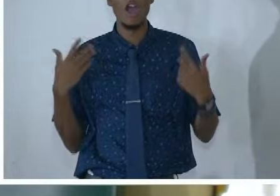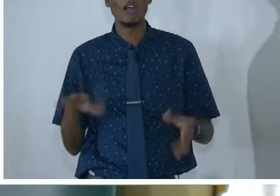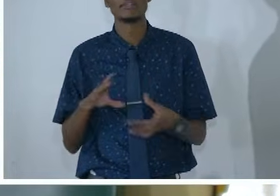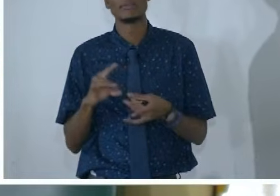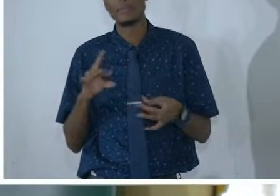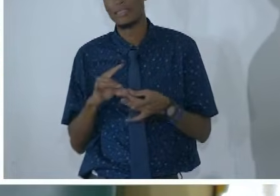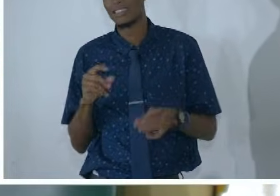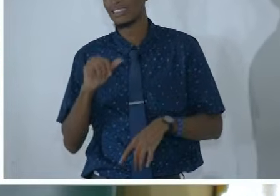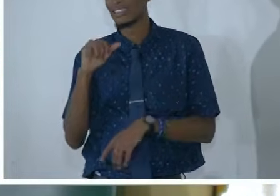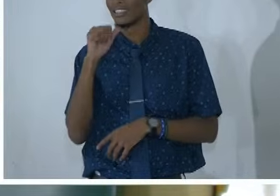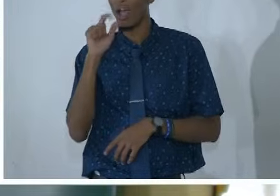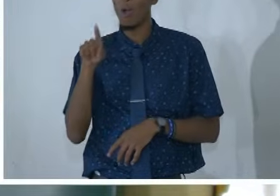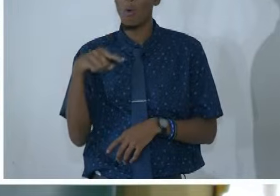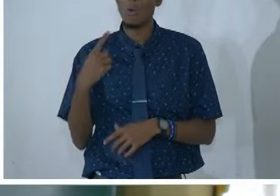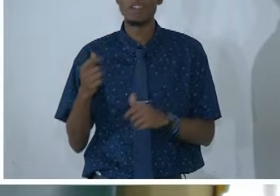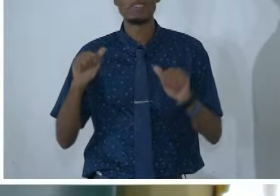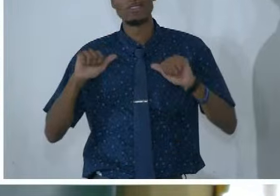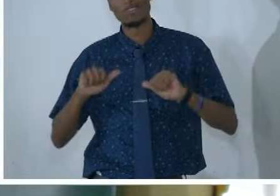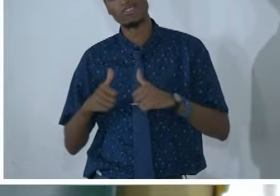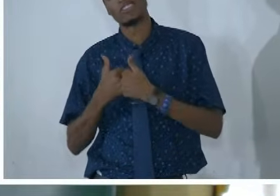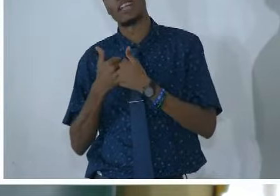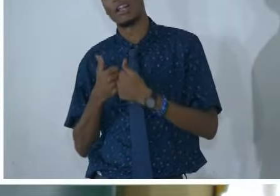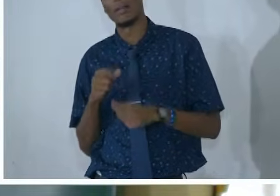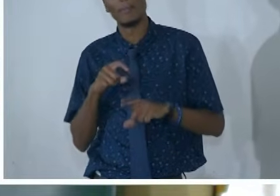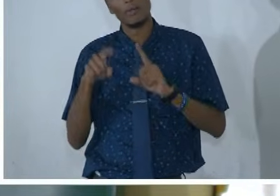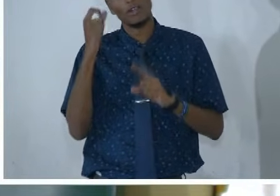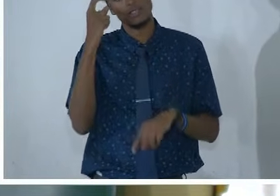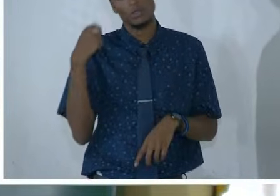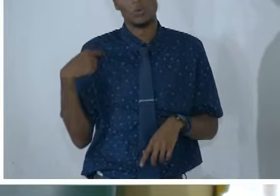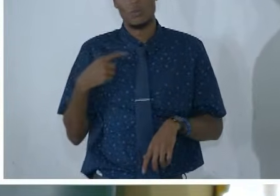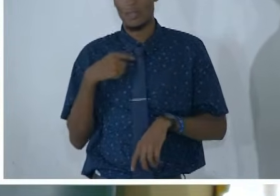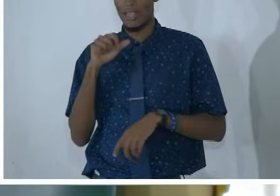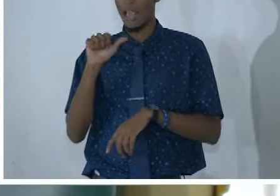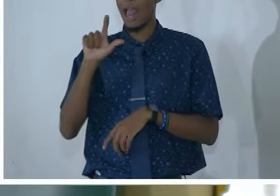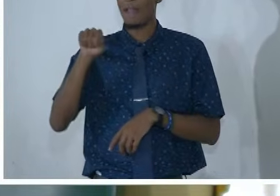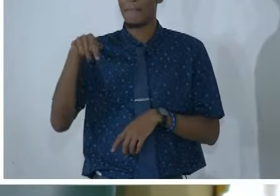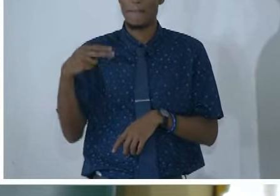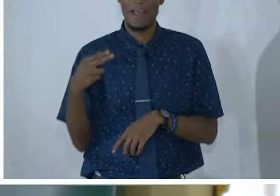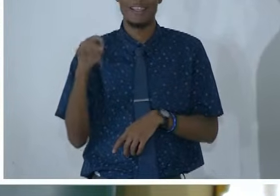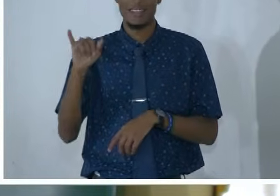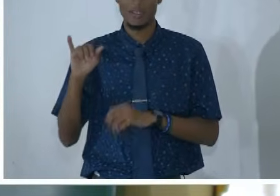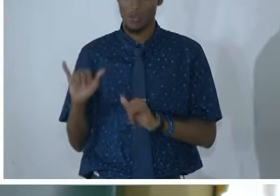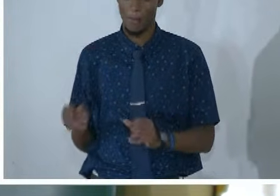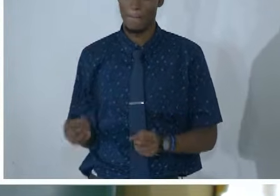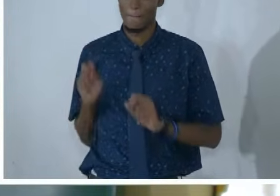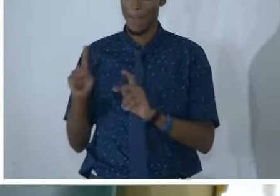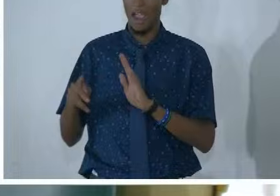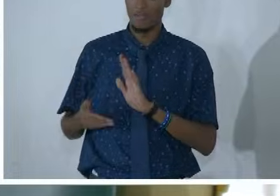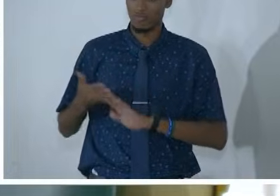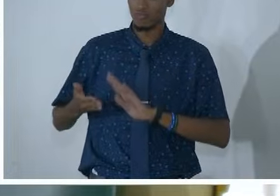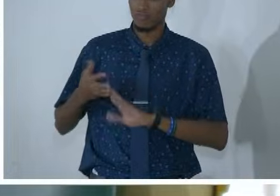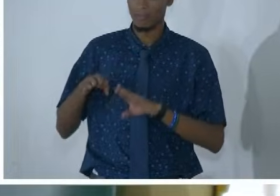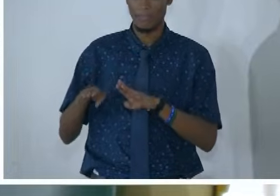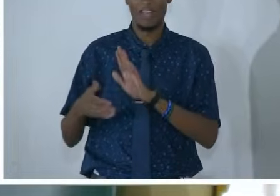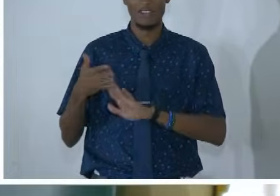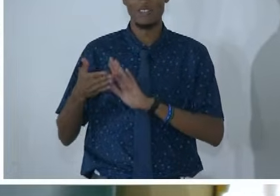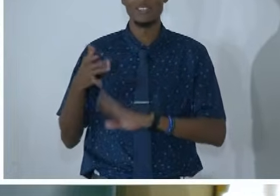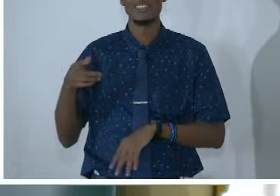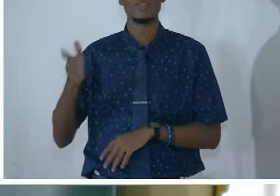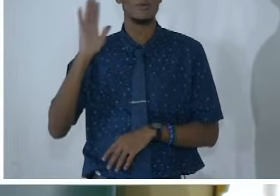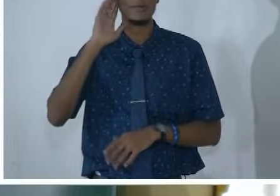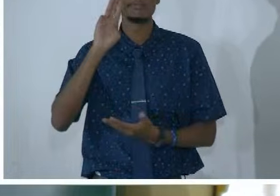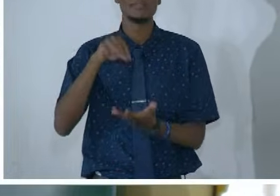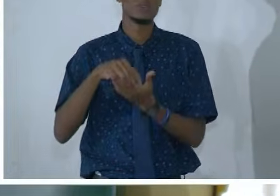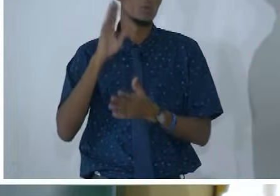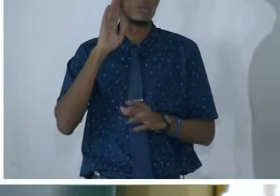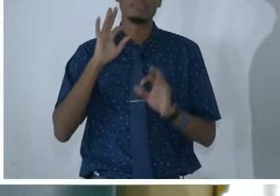on some of the challenges, but once we get Alpart back up and running, Manchester Southern would be a big beneficiary. It used to provide a